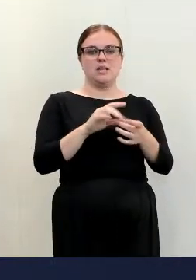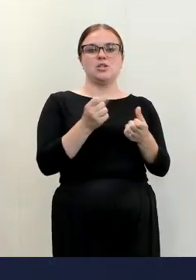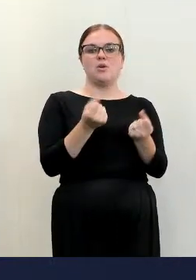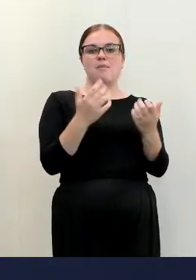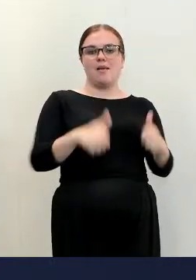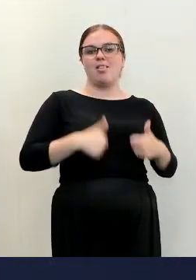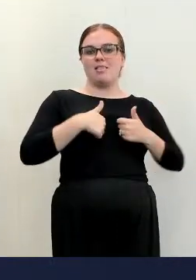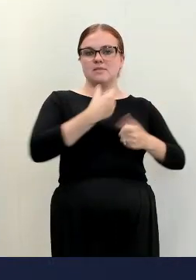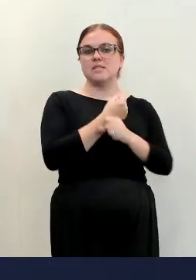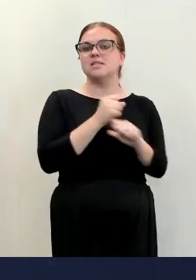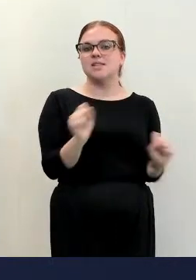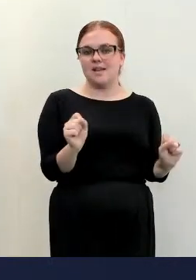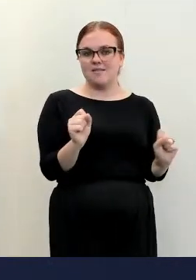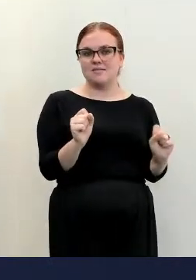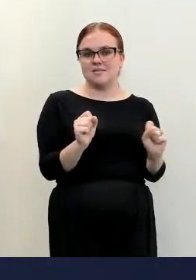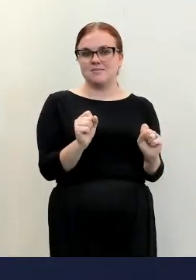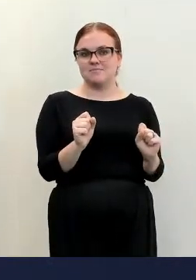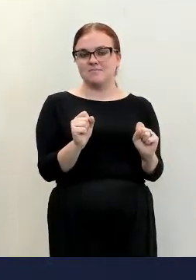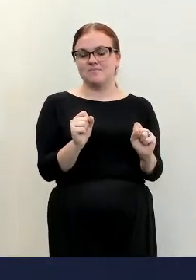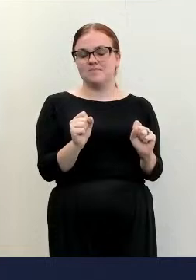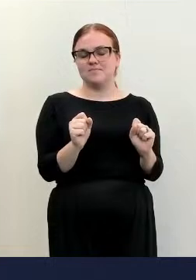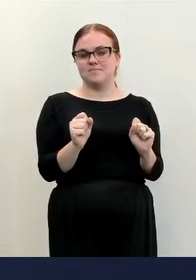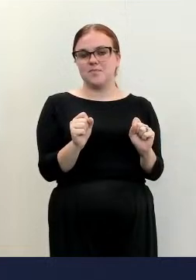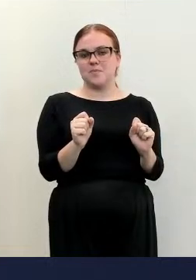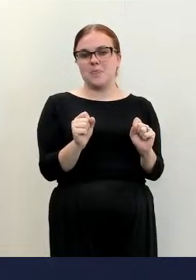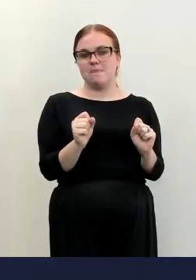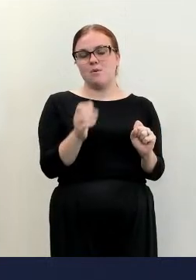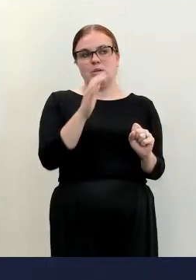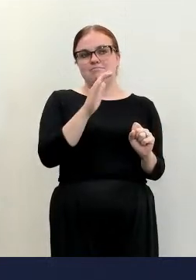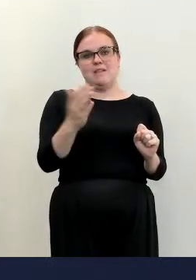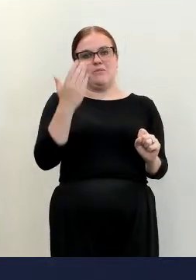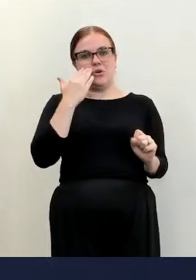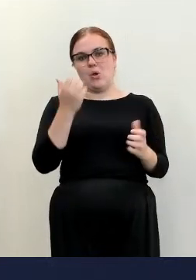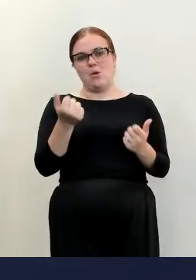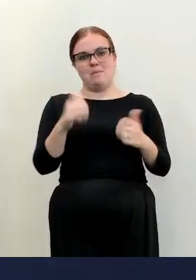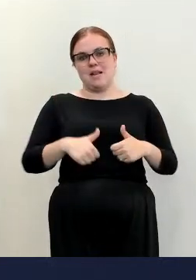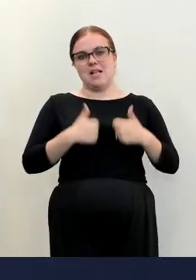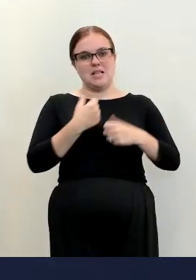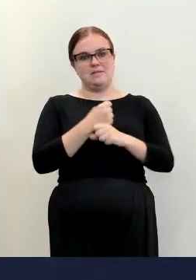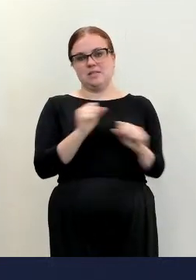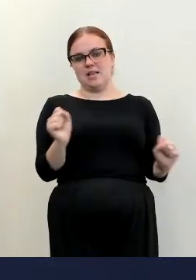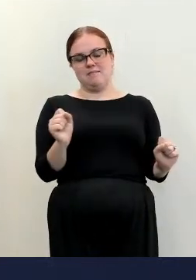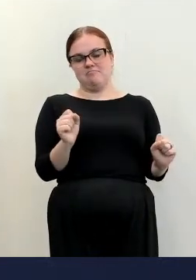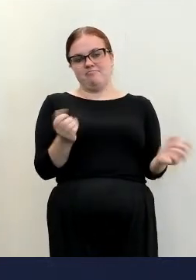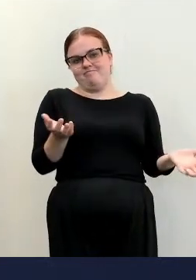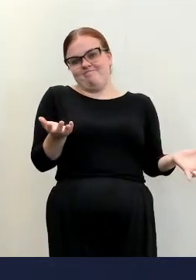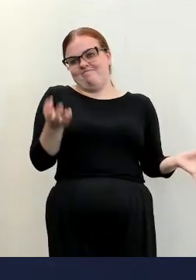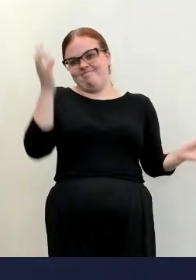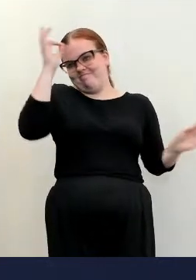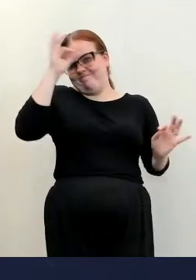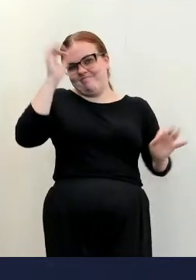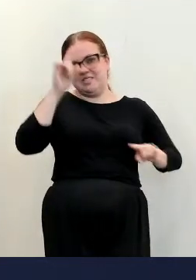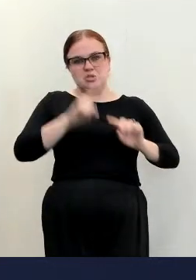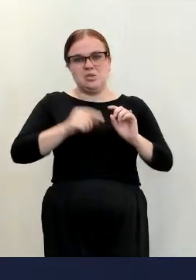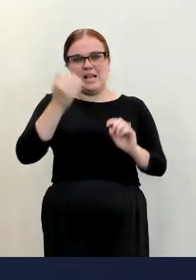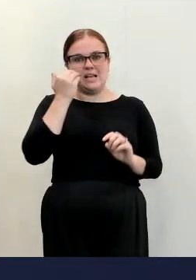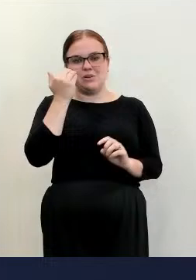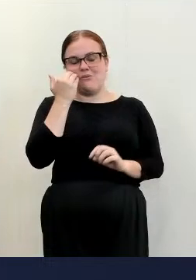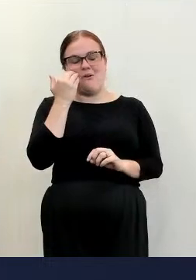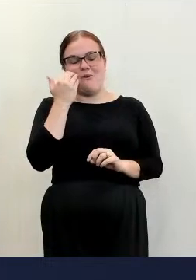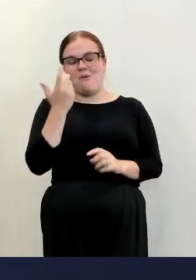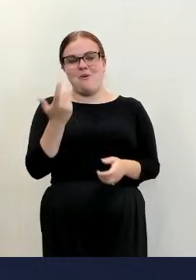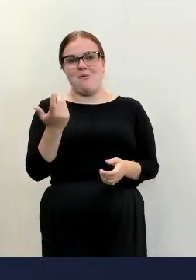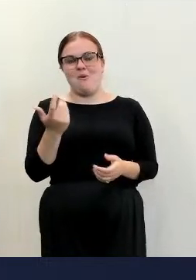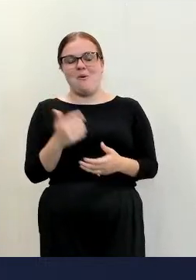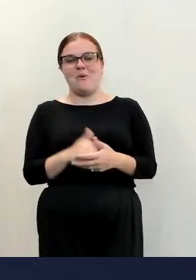because of the work that they've done. And we will never know how many lives have been saved because of the work of the harm reduction